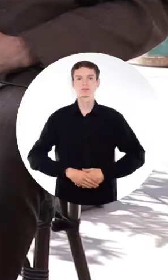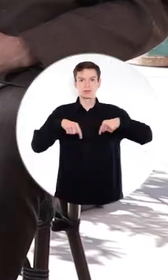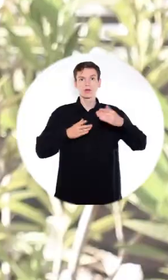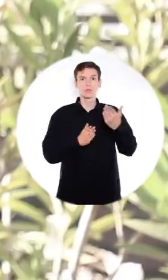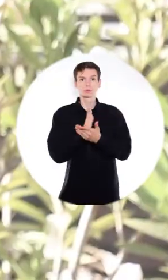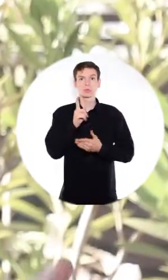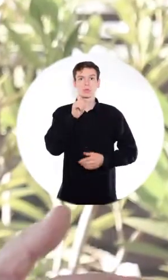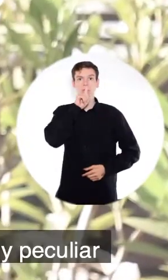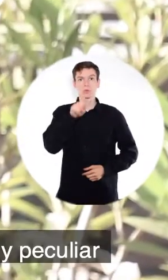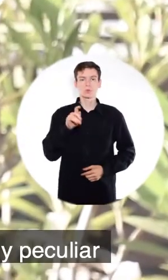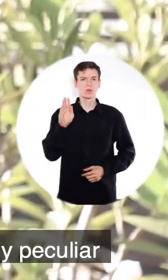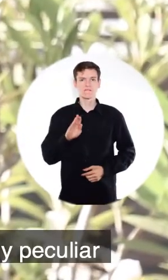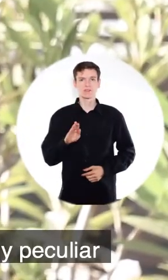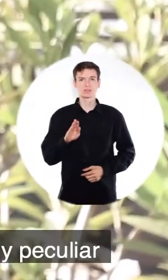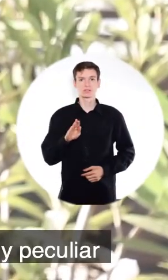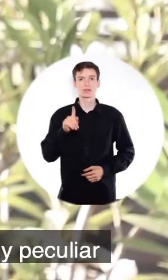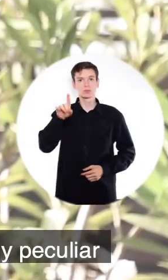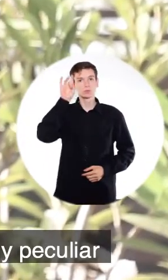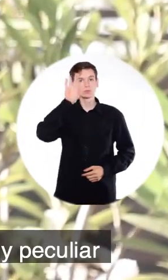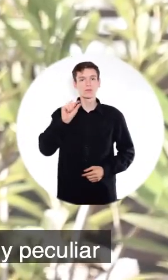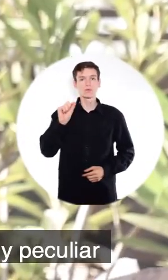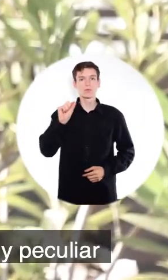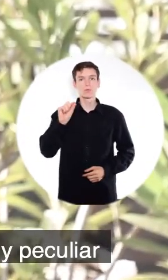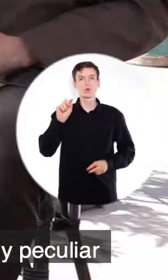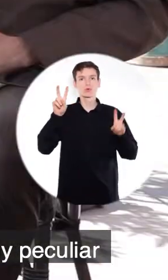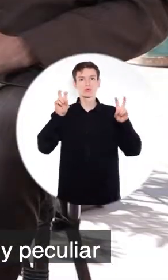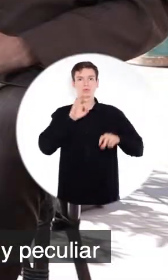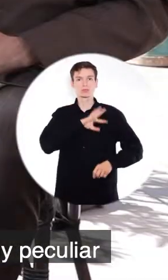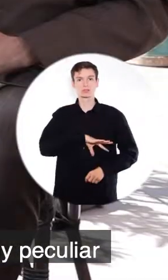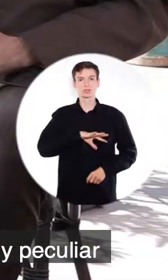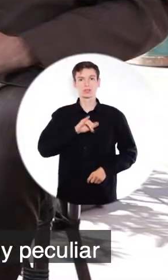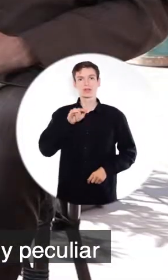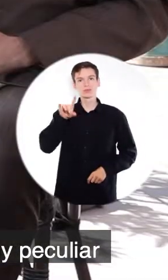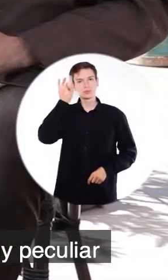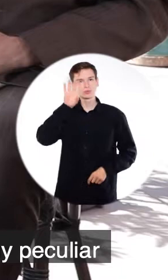being here. Let's start with a very basic question.